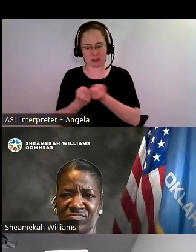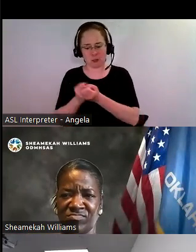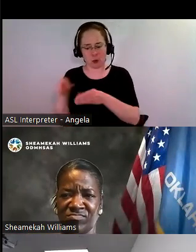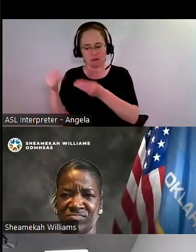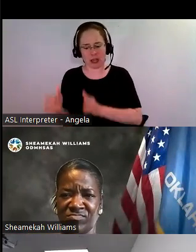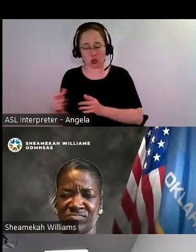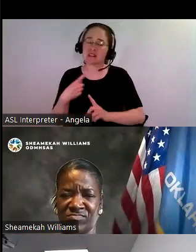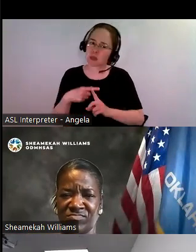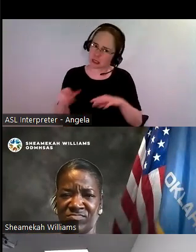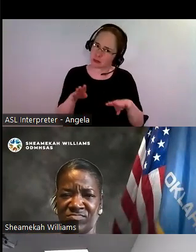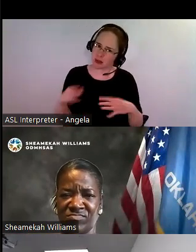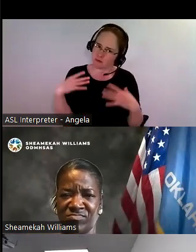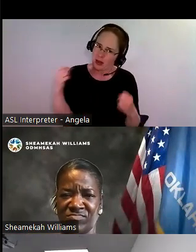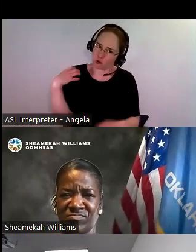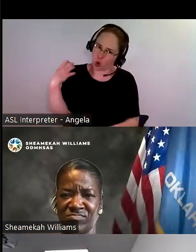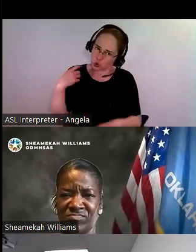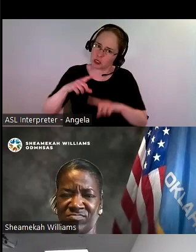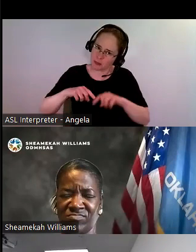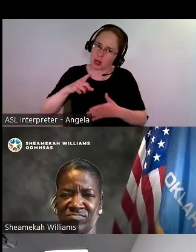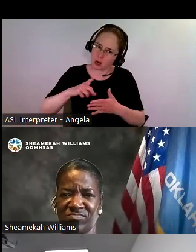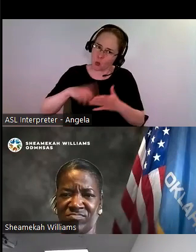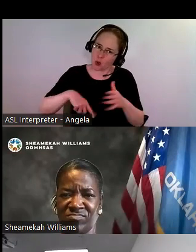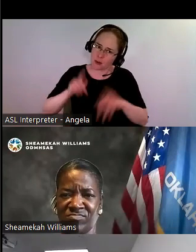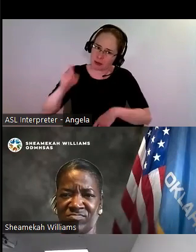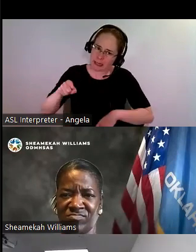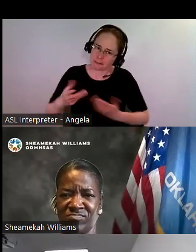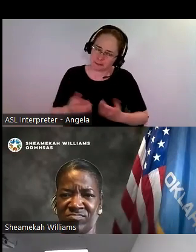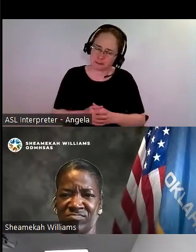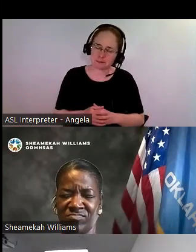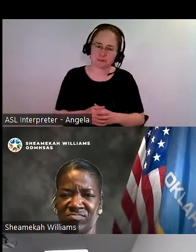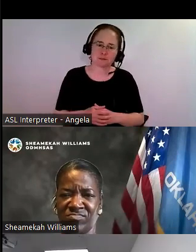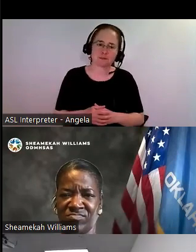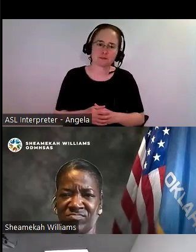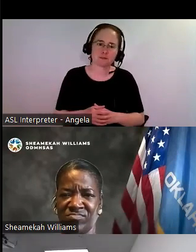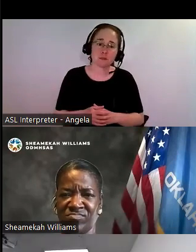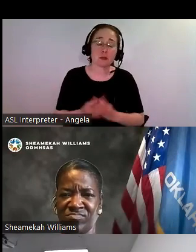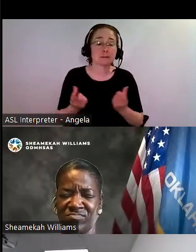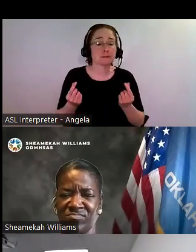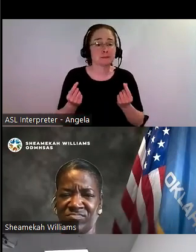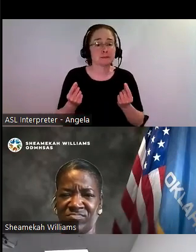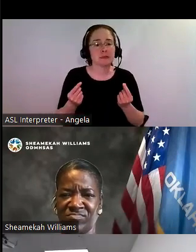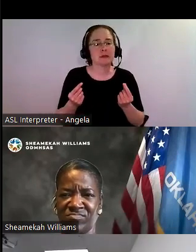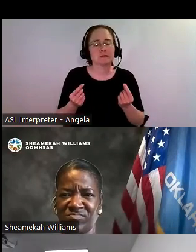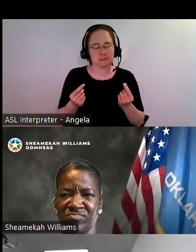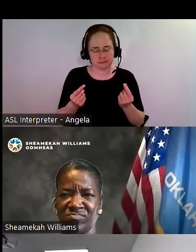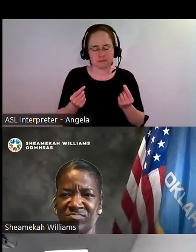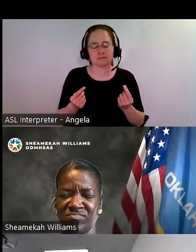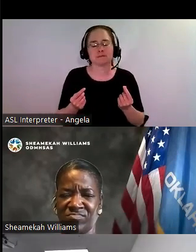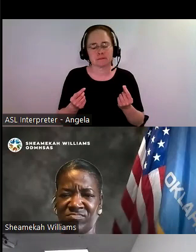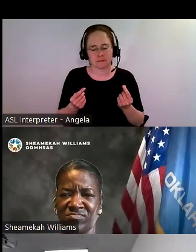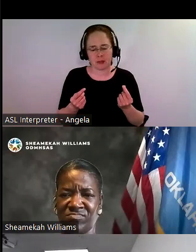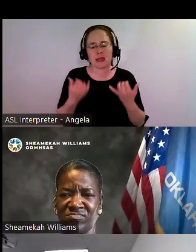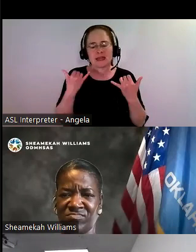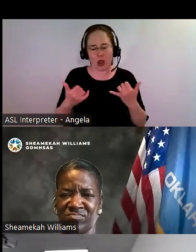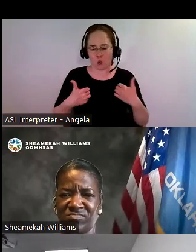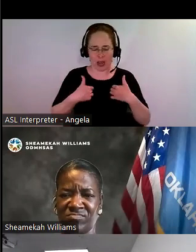sometimes a behavioral health coach, depending on the need of the people we're serving, right? The need of the families. And what it did was it gave them this idea of this